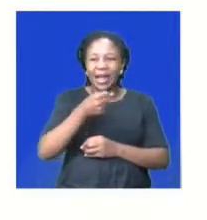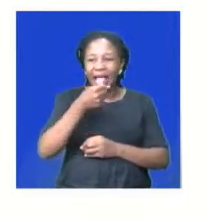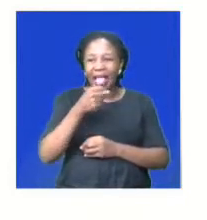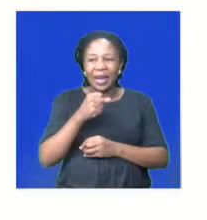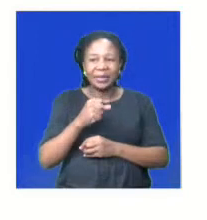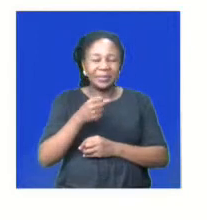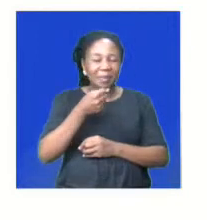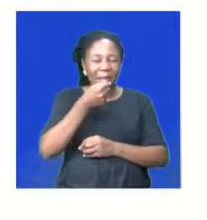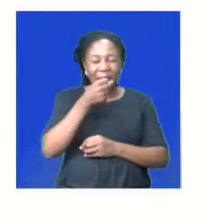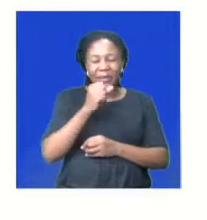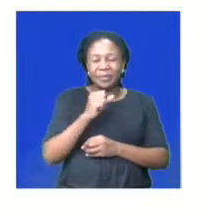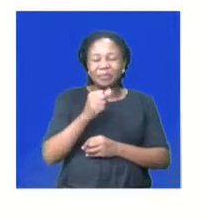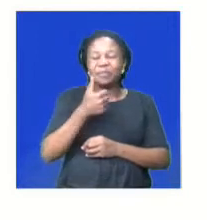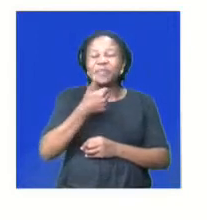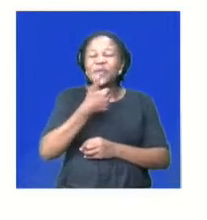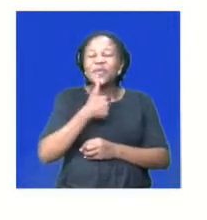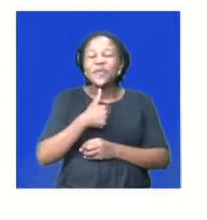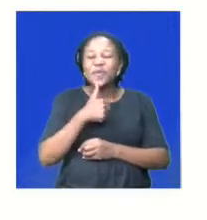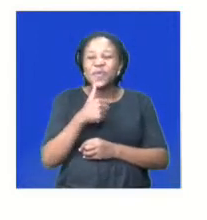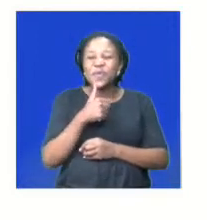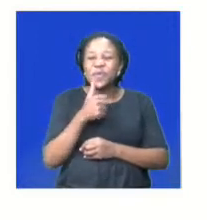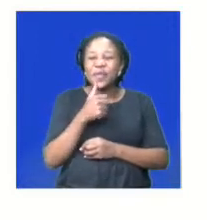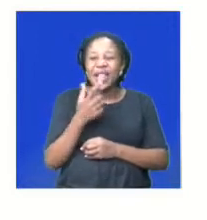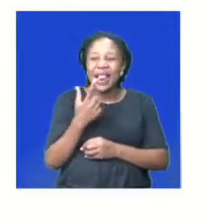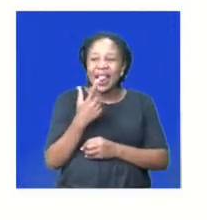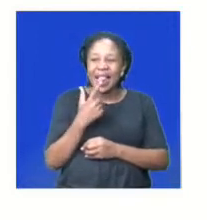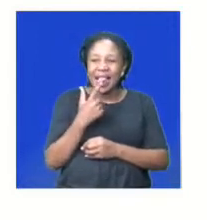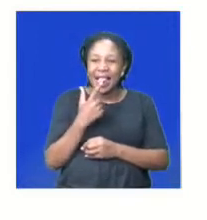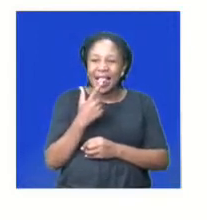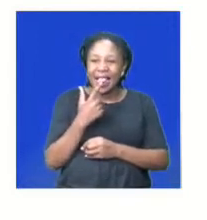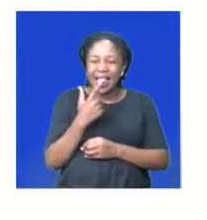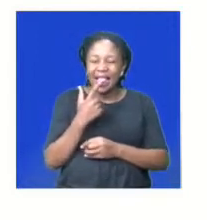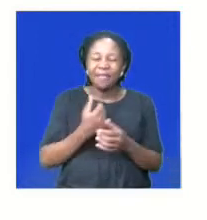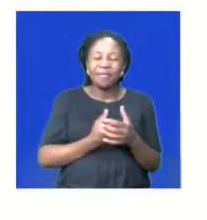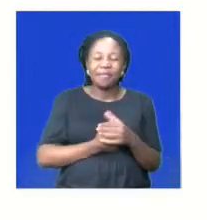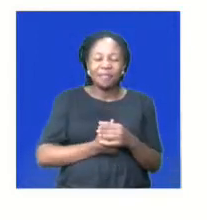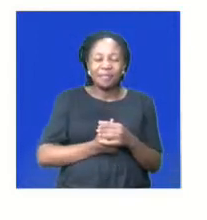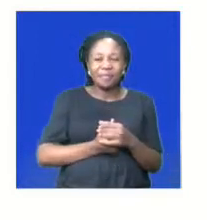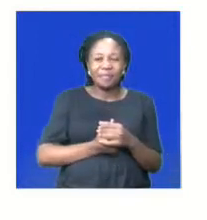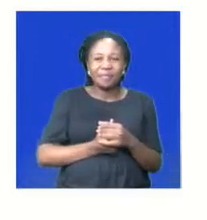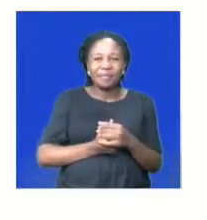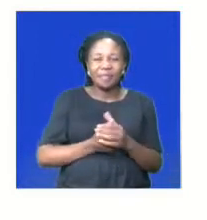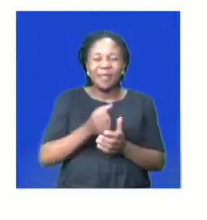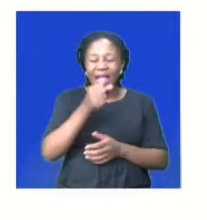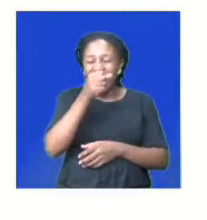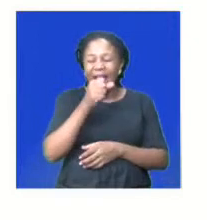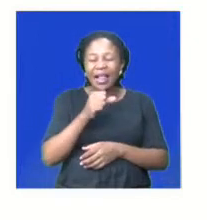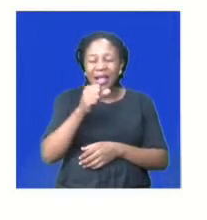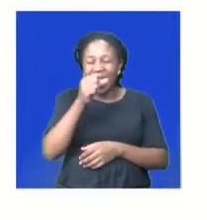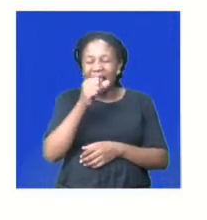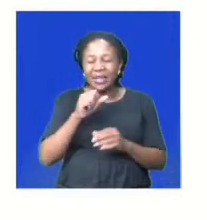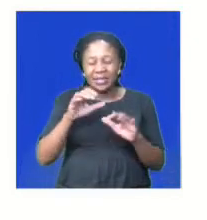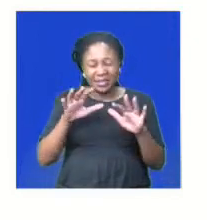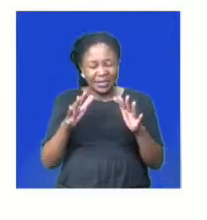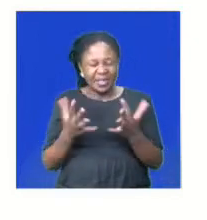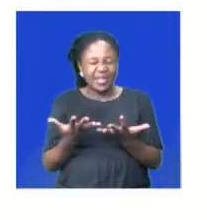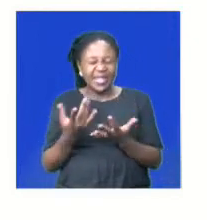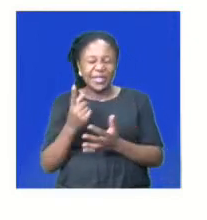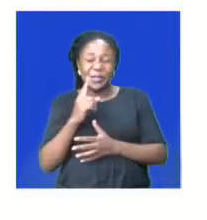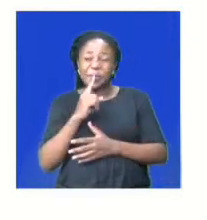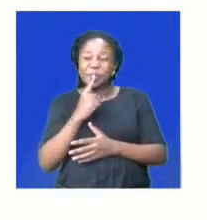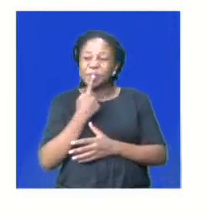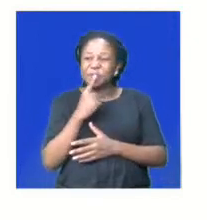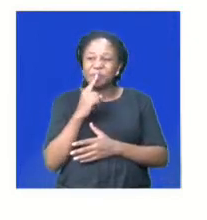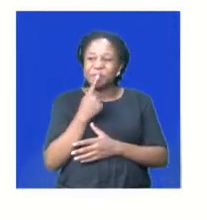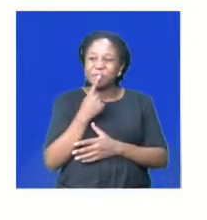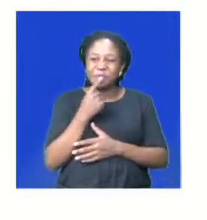taste the ice cream? Using the tongue. How does ice cream taste, by the way? It tastes